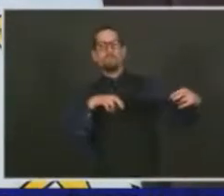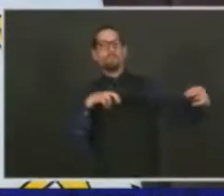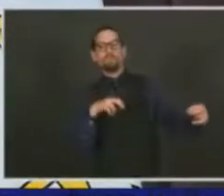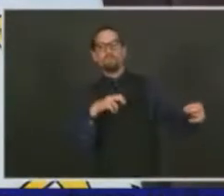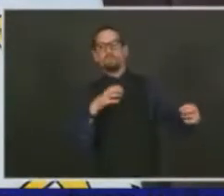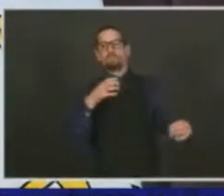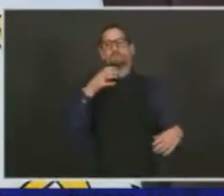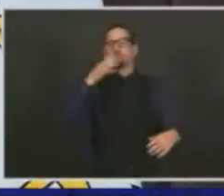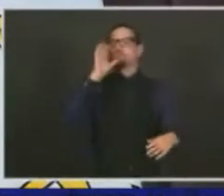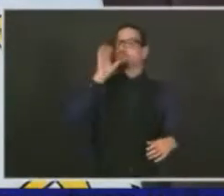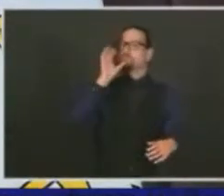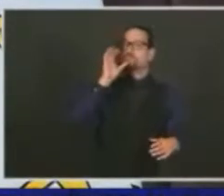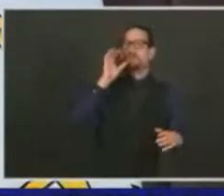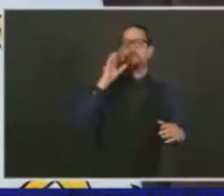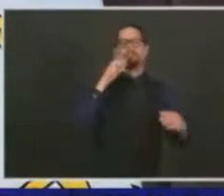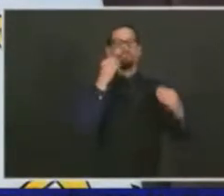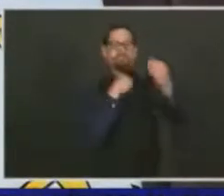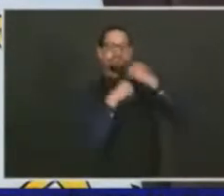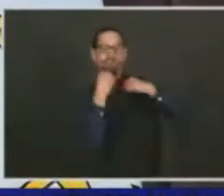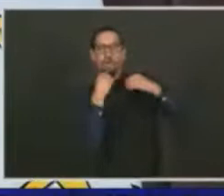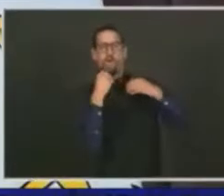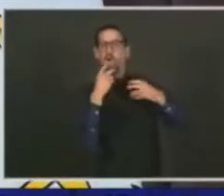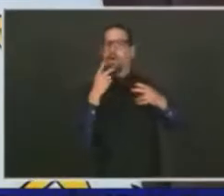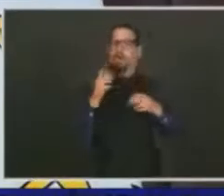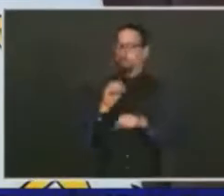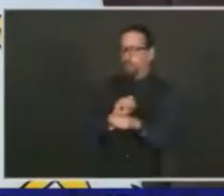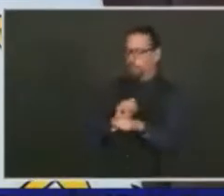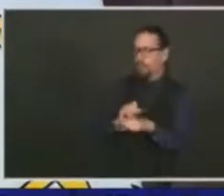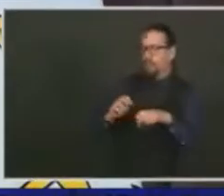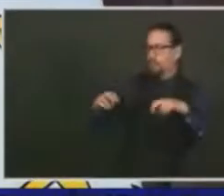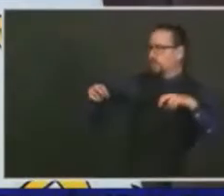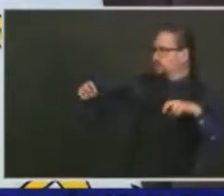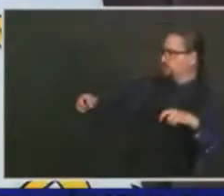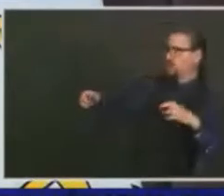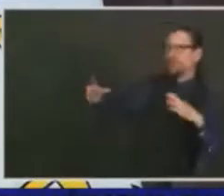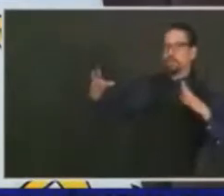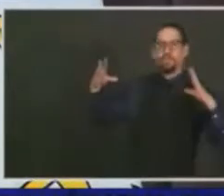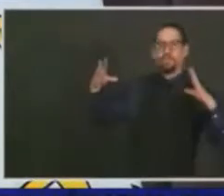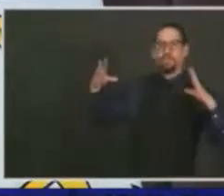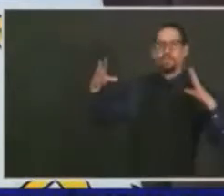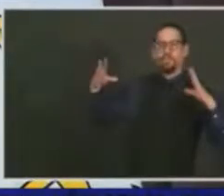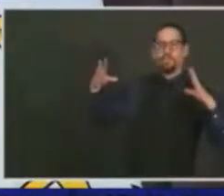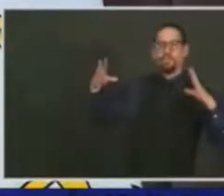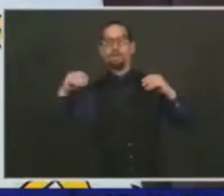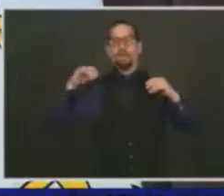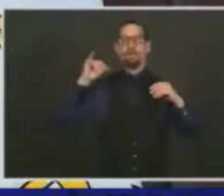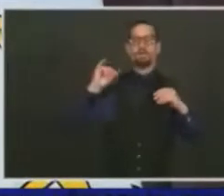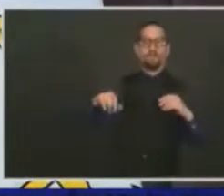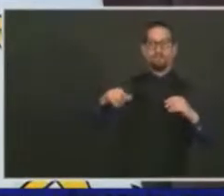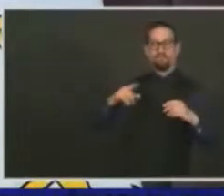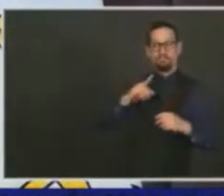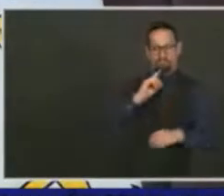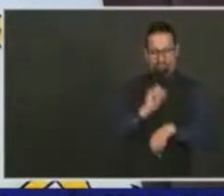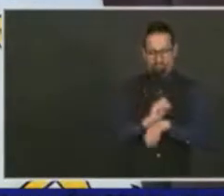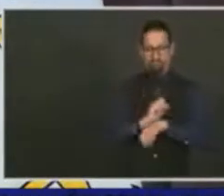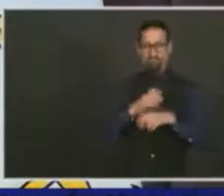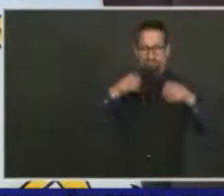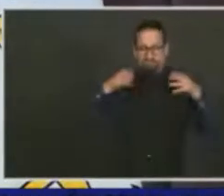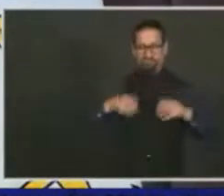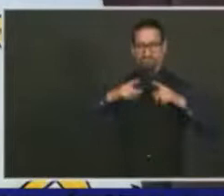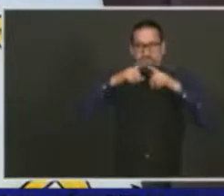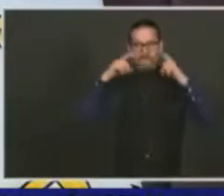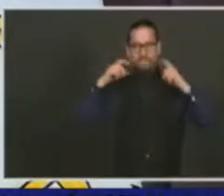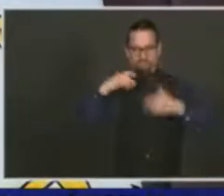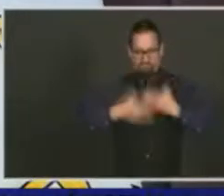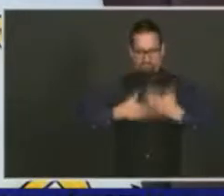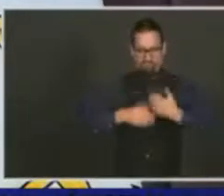off. It's not the setting itself where there's structure and people are wearing their mask. We don't see cases